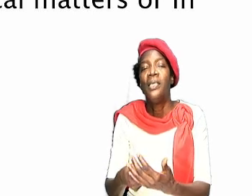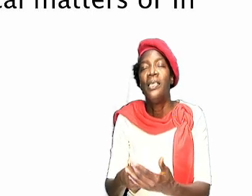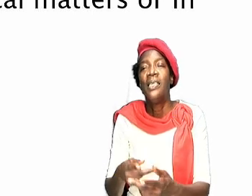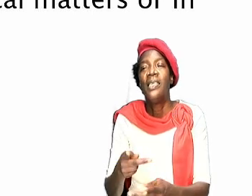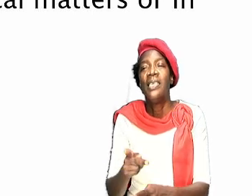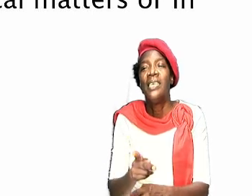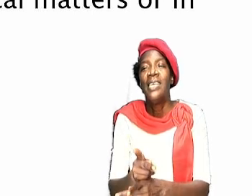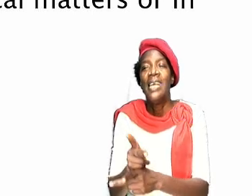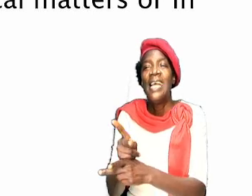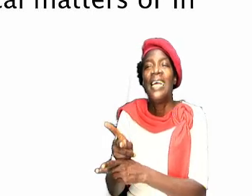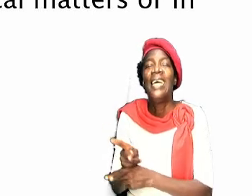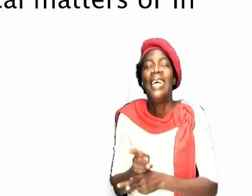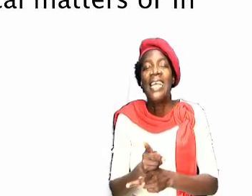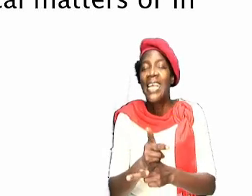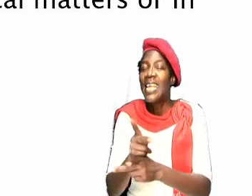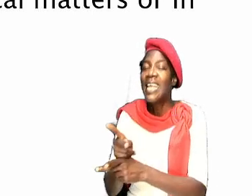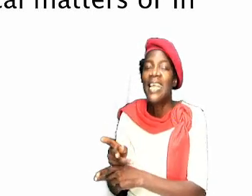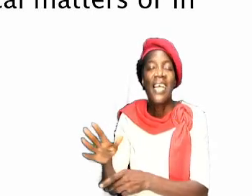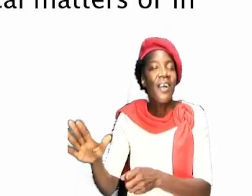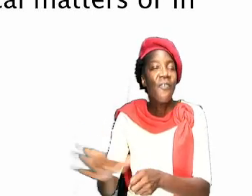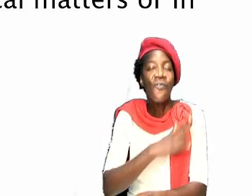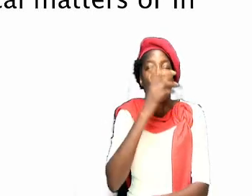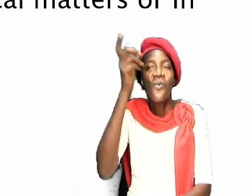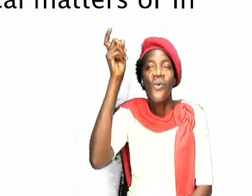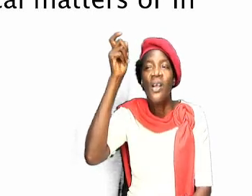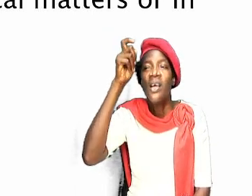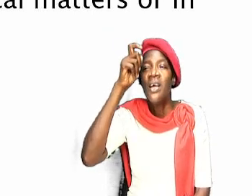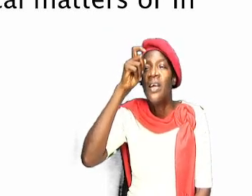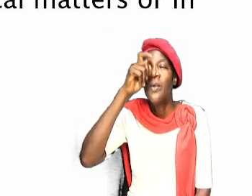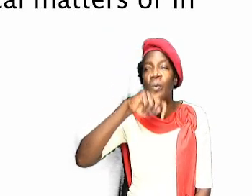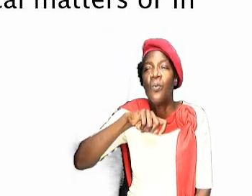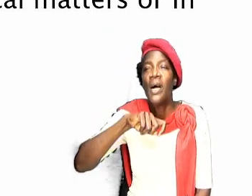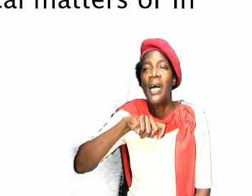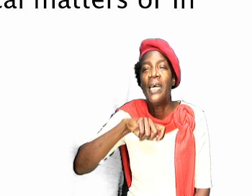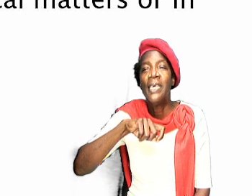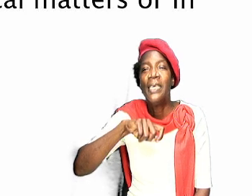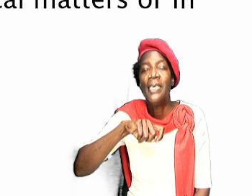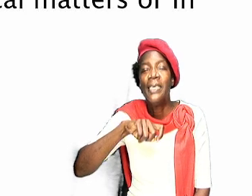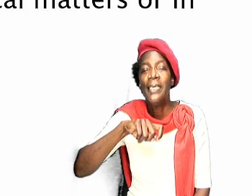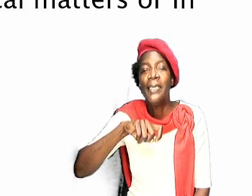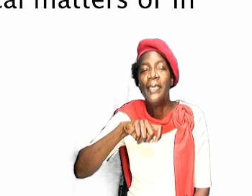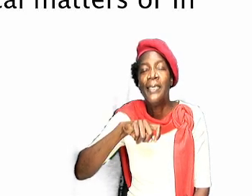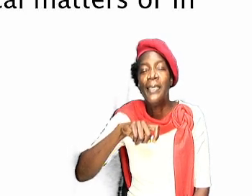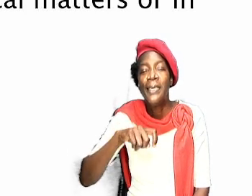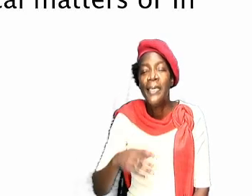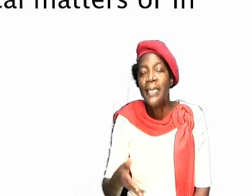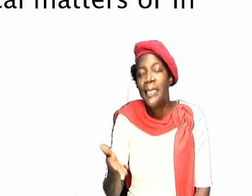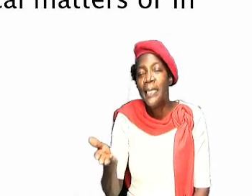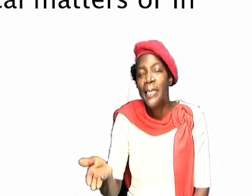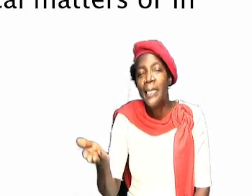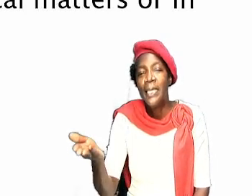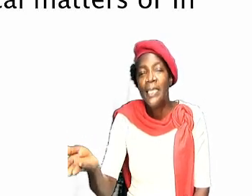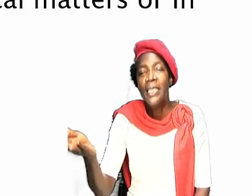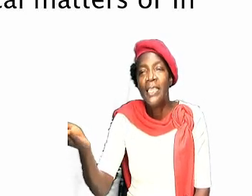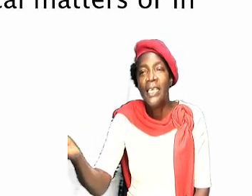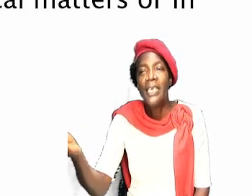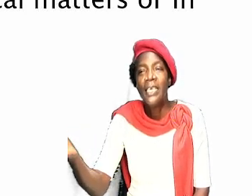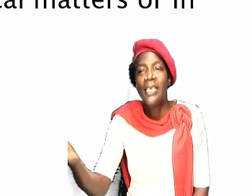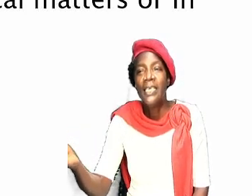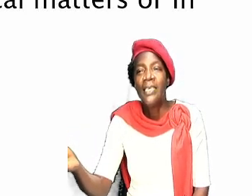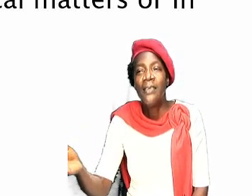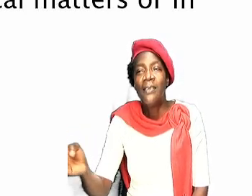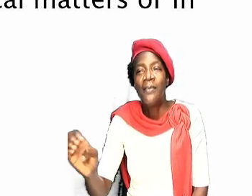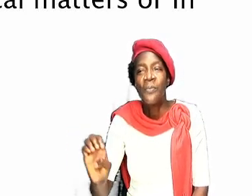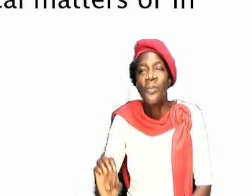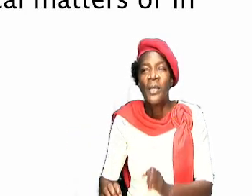that he was careful and wise in handling practical matters,